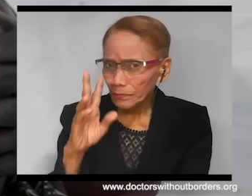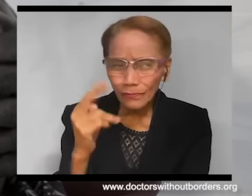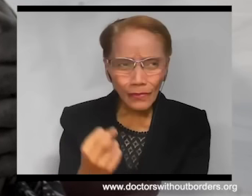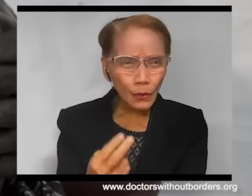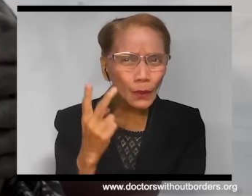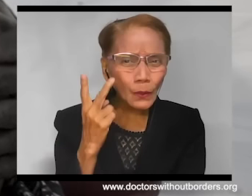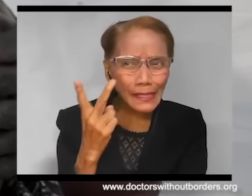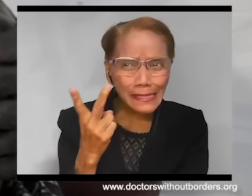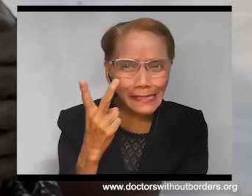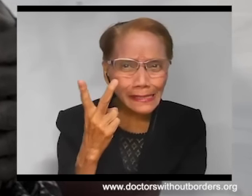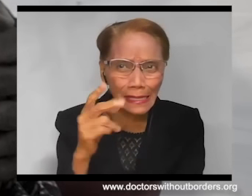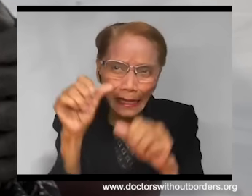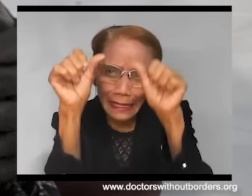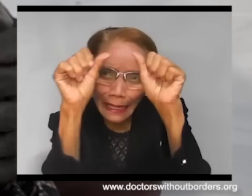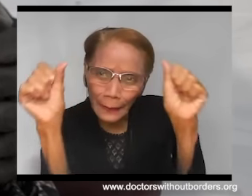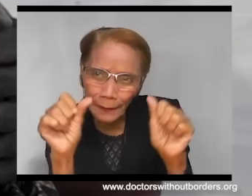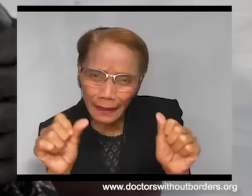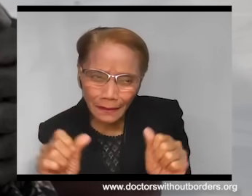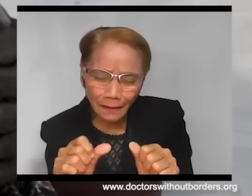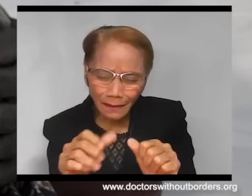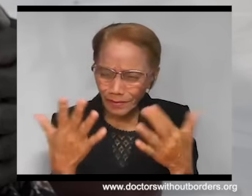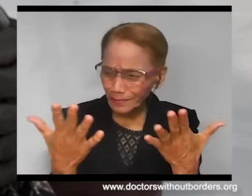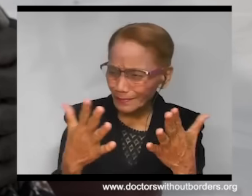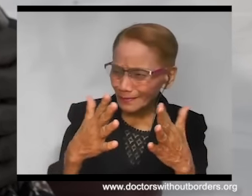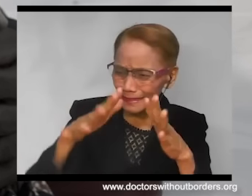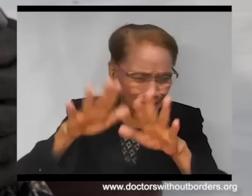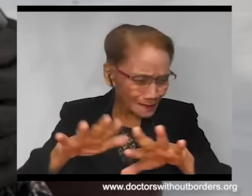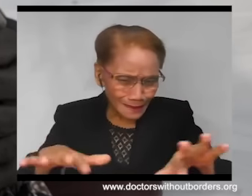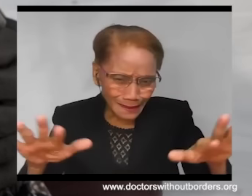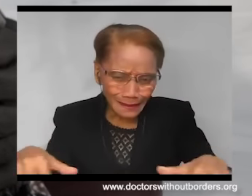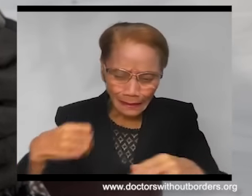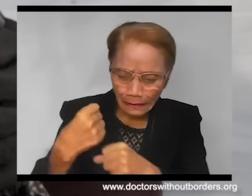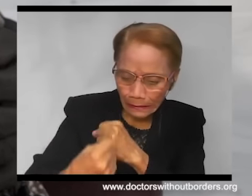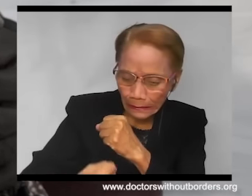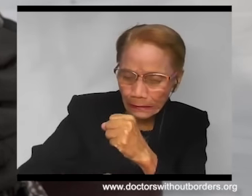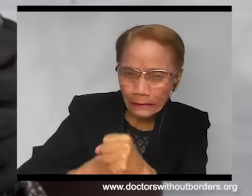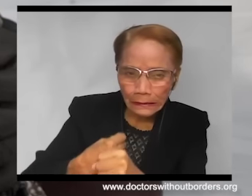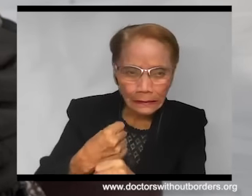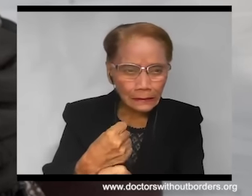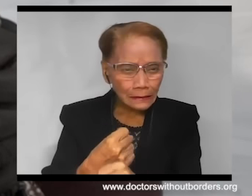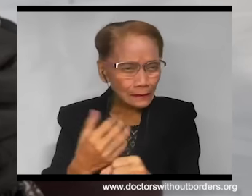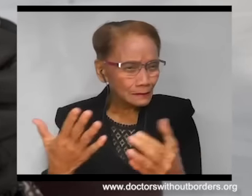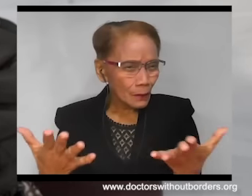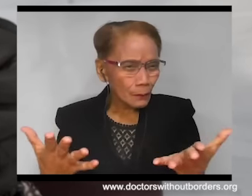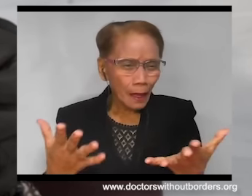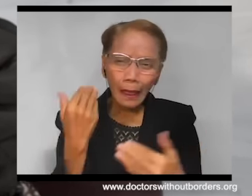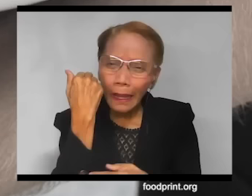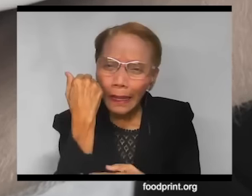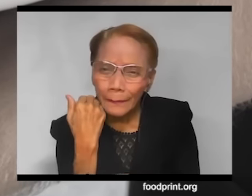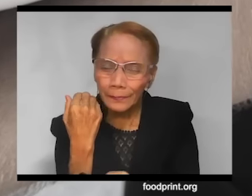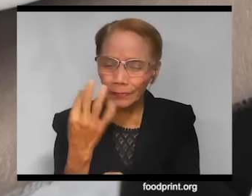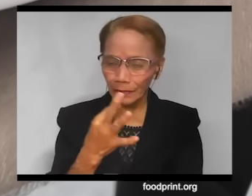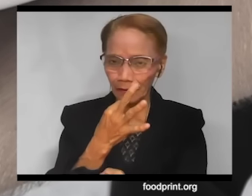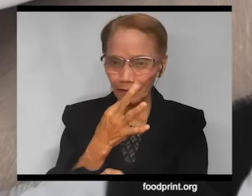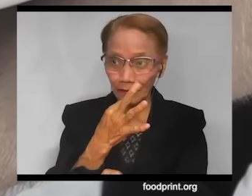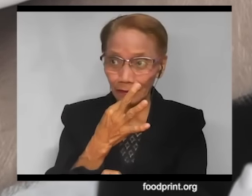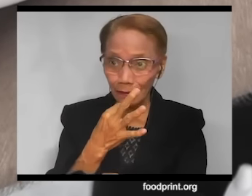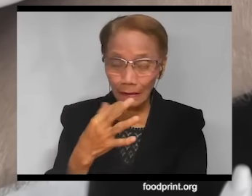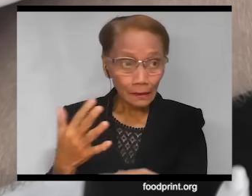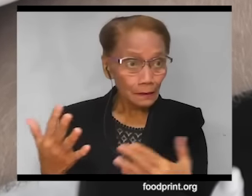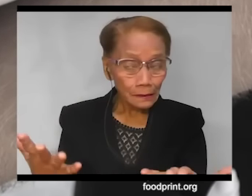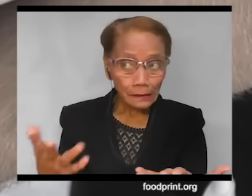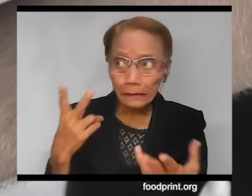when we see images of children suffering from malnutrition, and then we